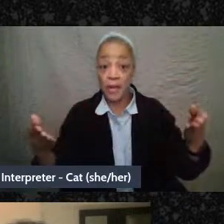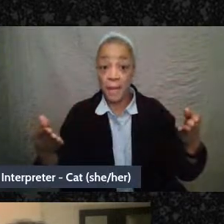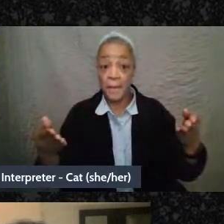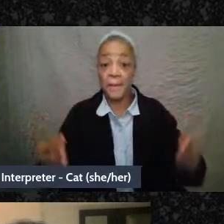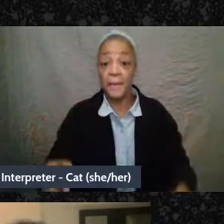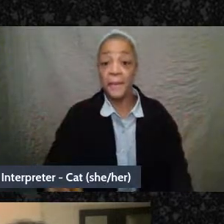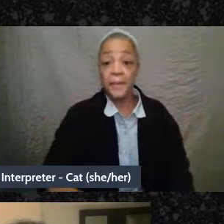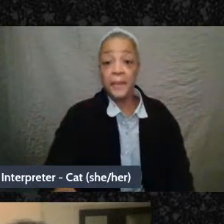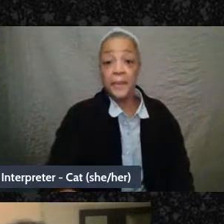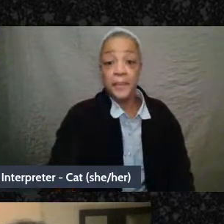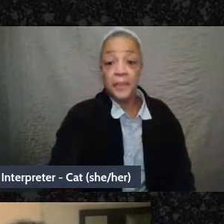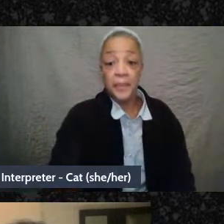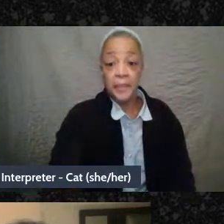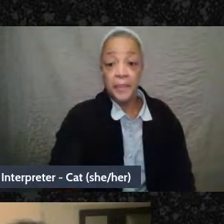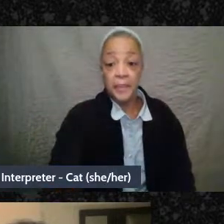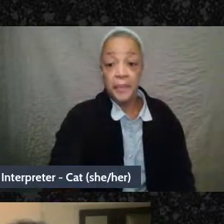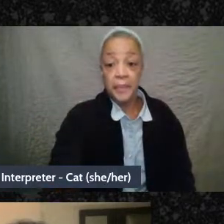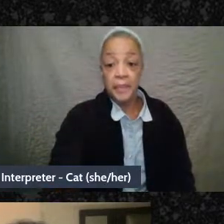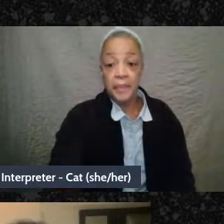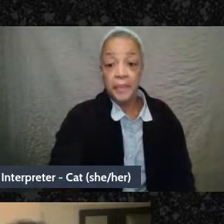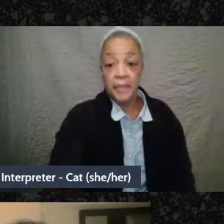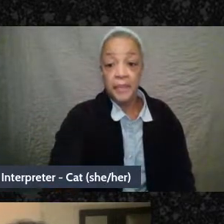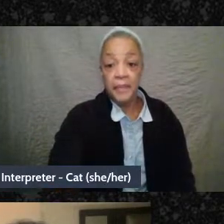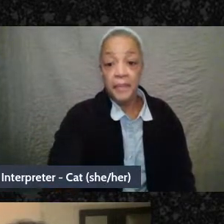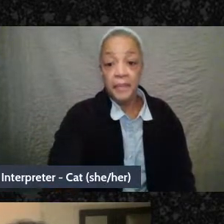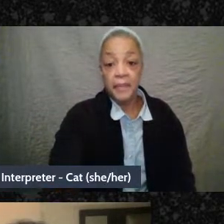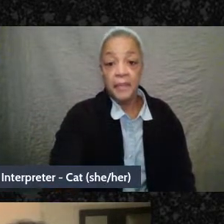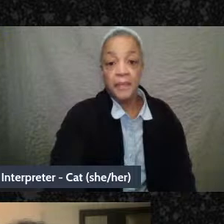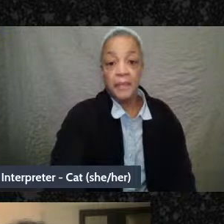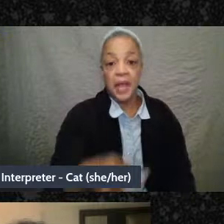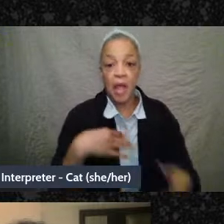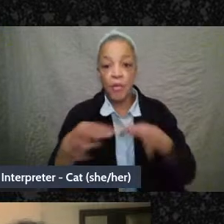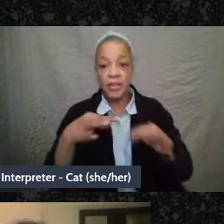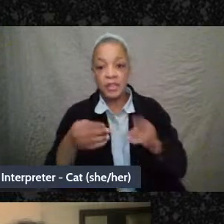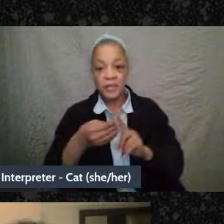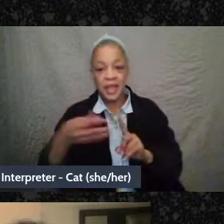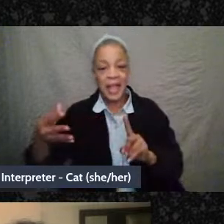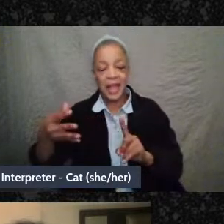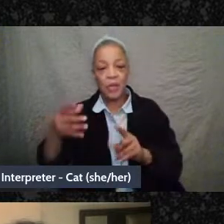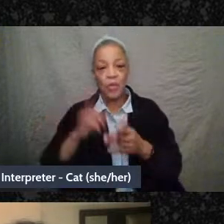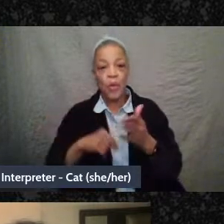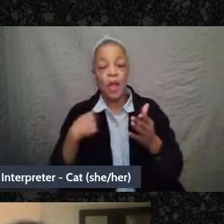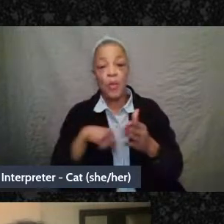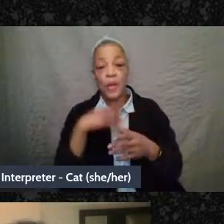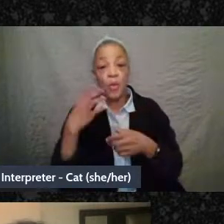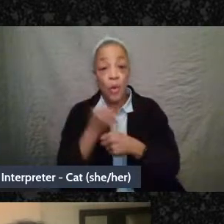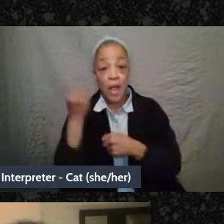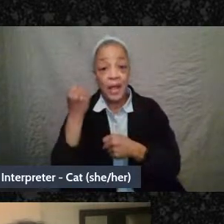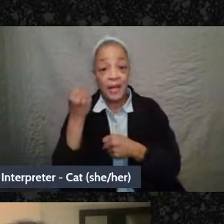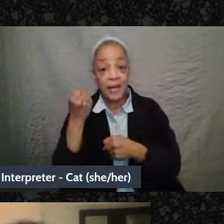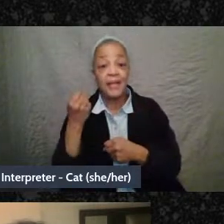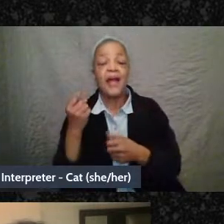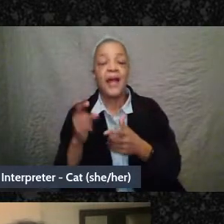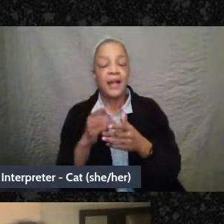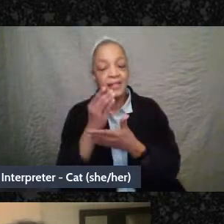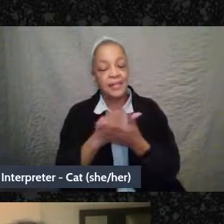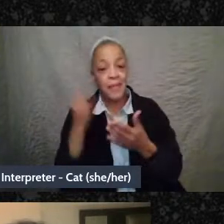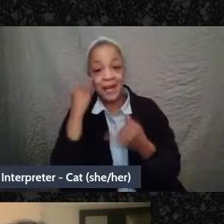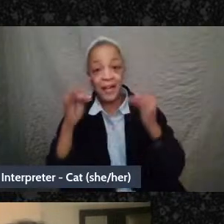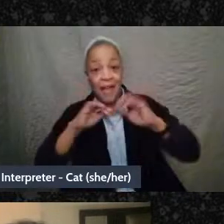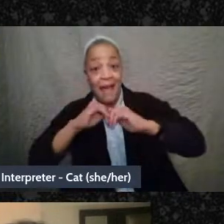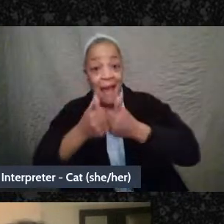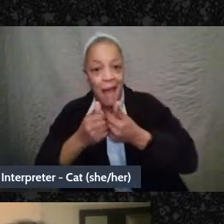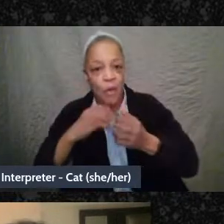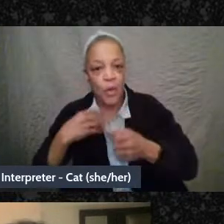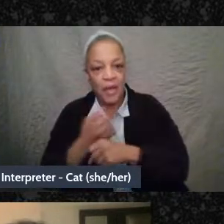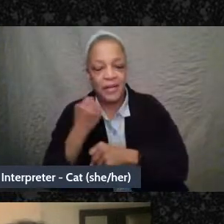I'll tell you a little bit of what we won and then how I think we got there, or some things, some ideas of how we got there. So Seattle was the